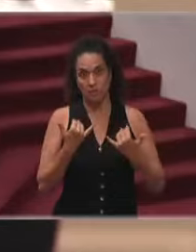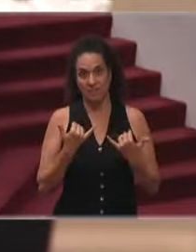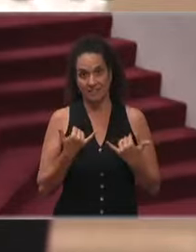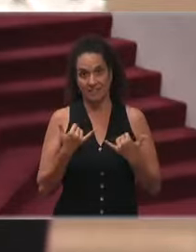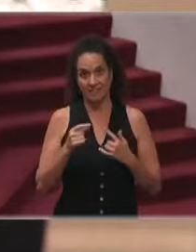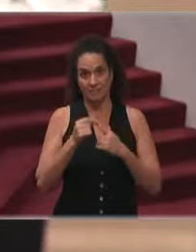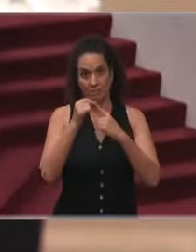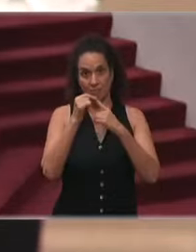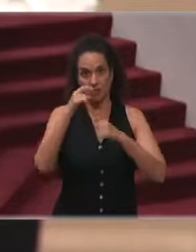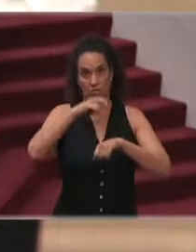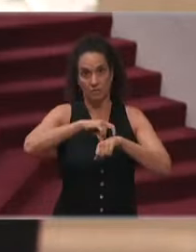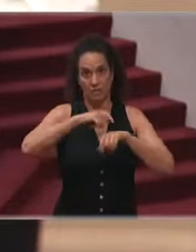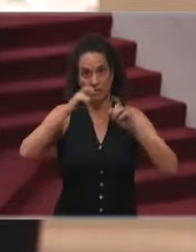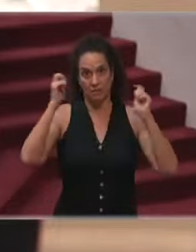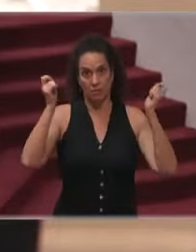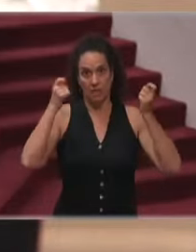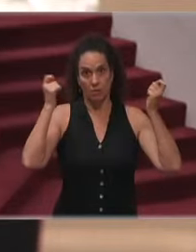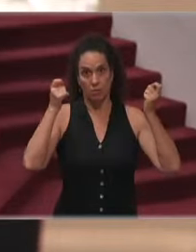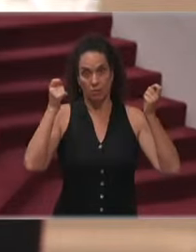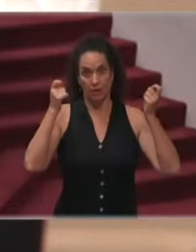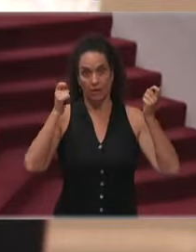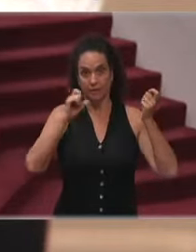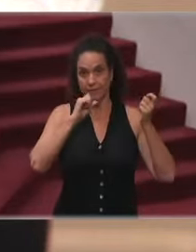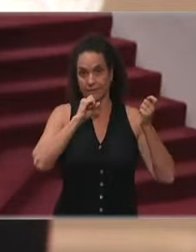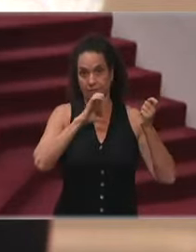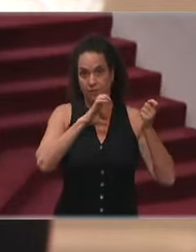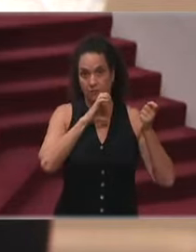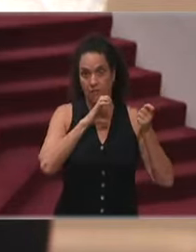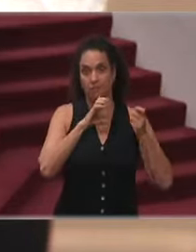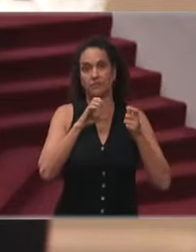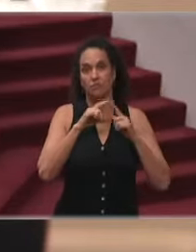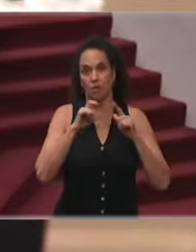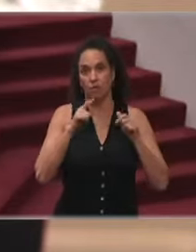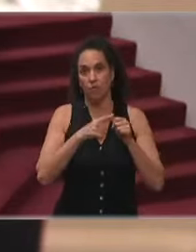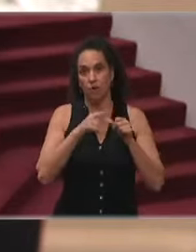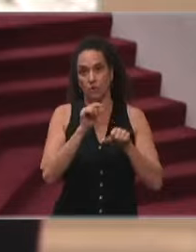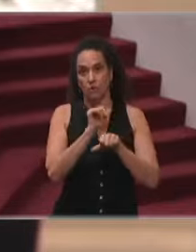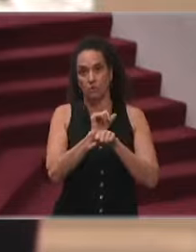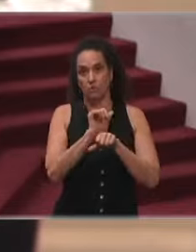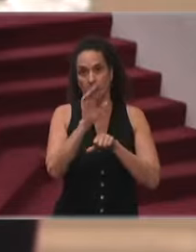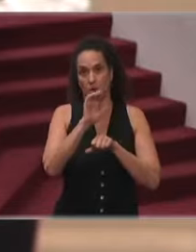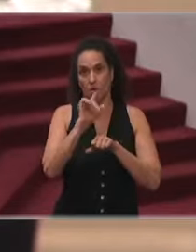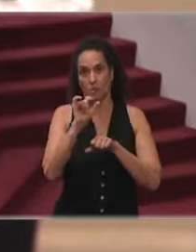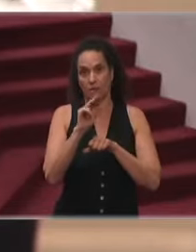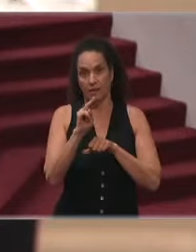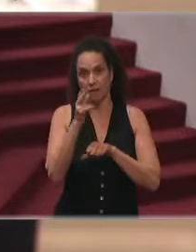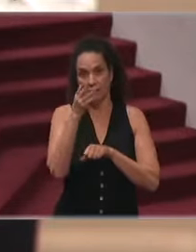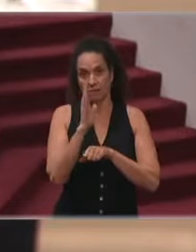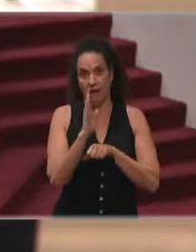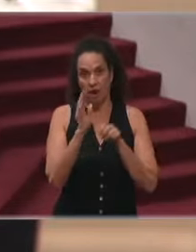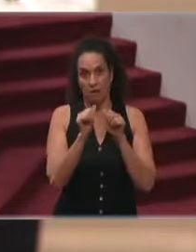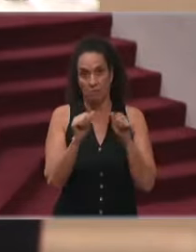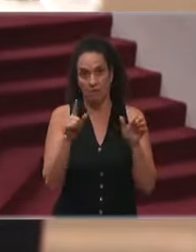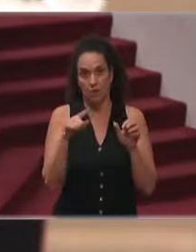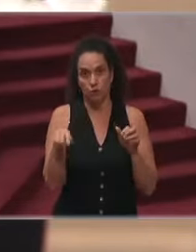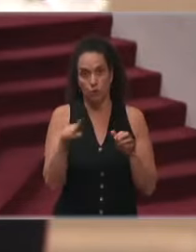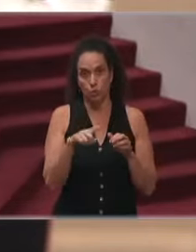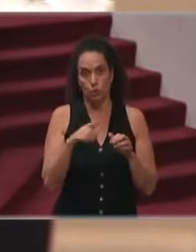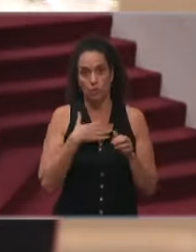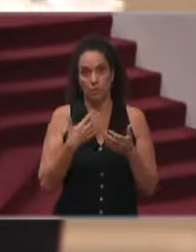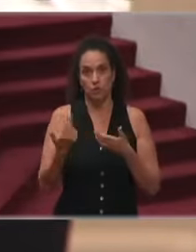in celebrating the seniors of First Mount Zion and the community. God bless you. Please join